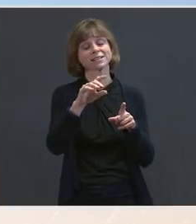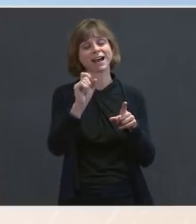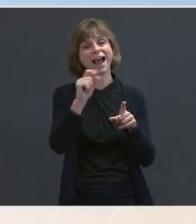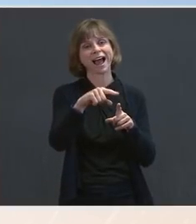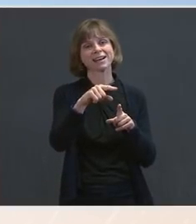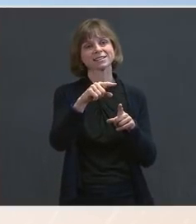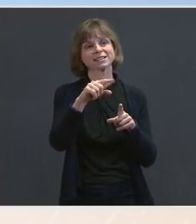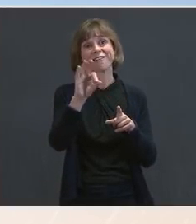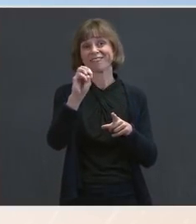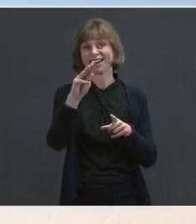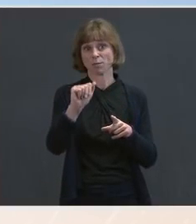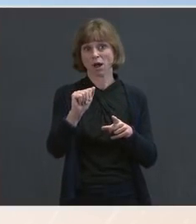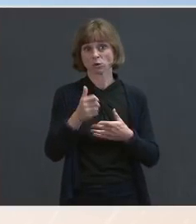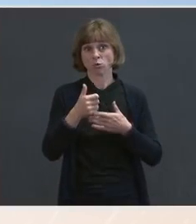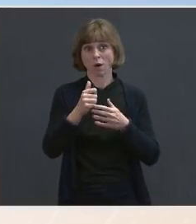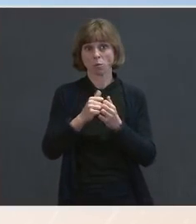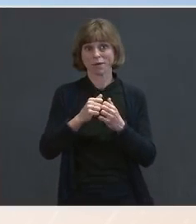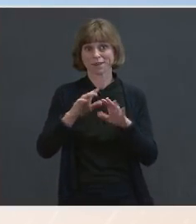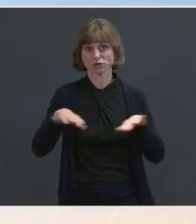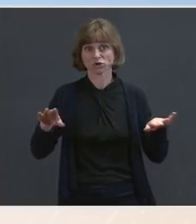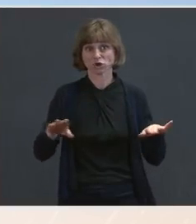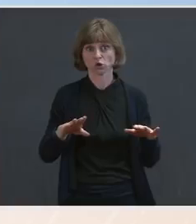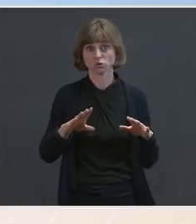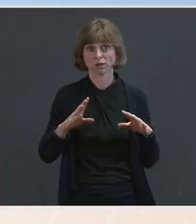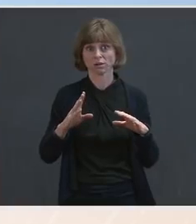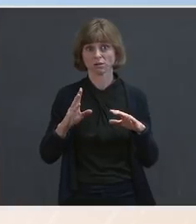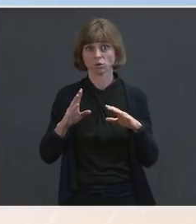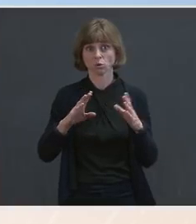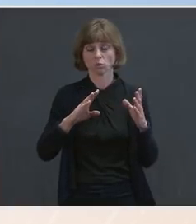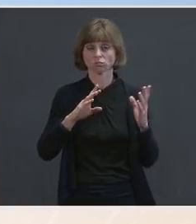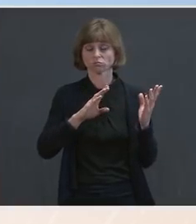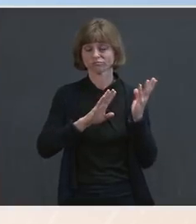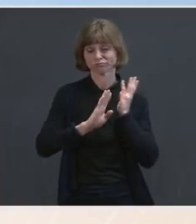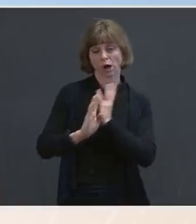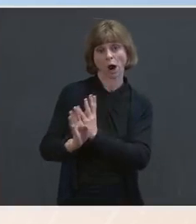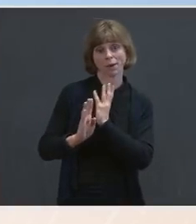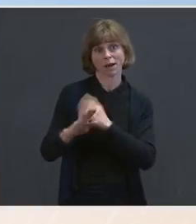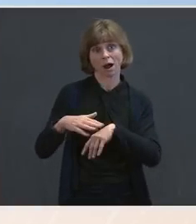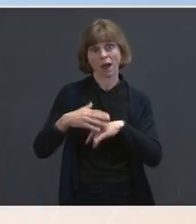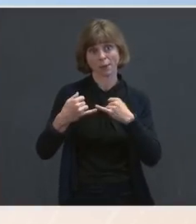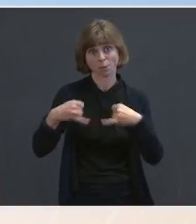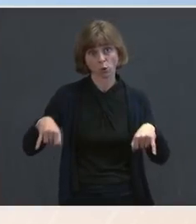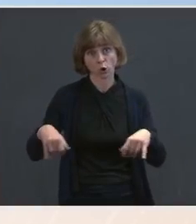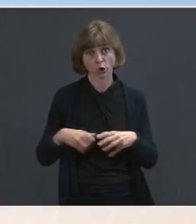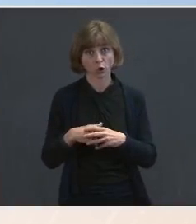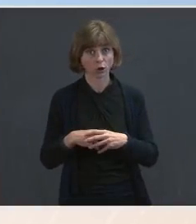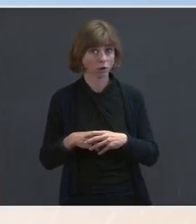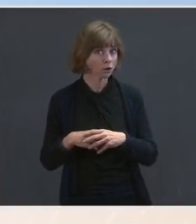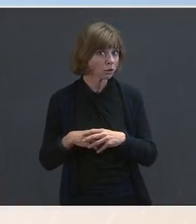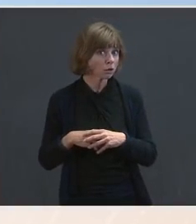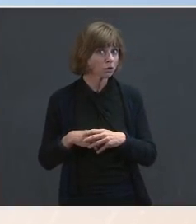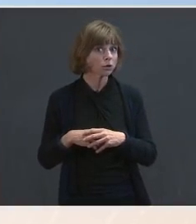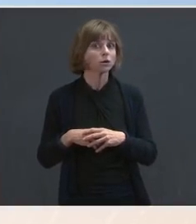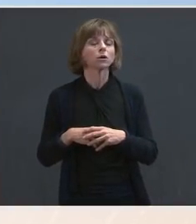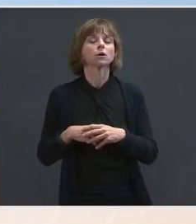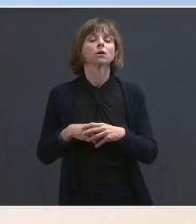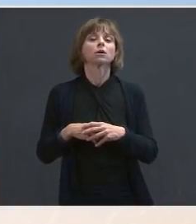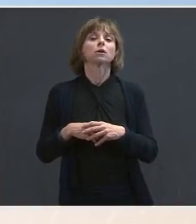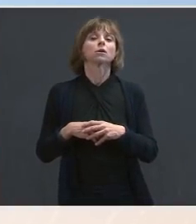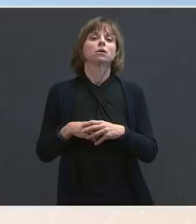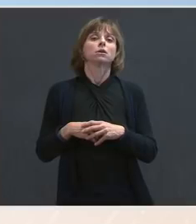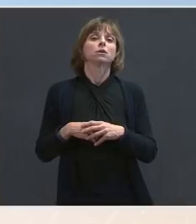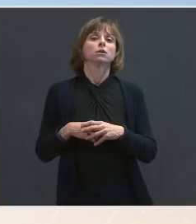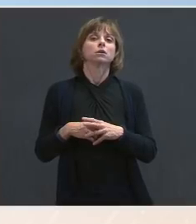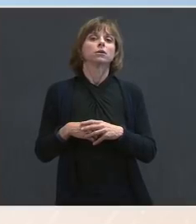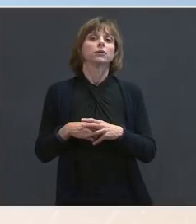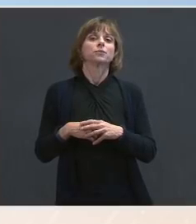the border? And if so, does that mean that you consider it an actual, genuine emergency? Well, I would say that that's